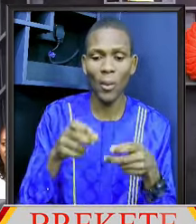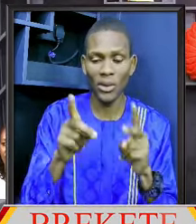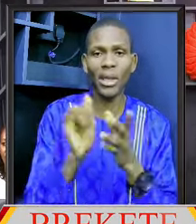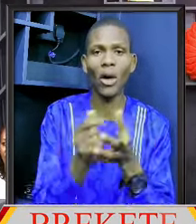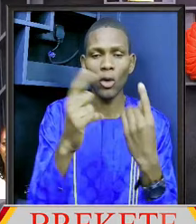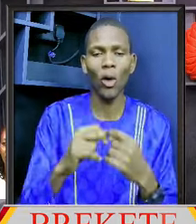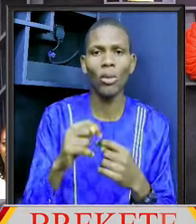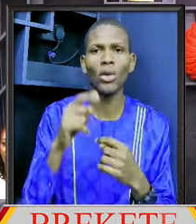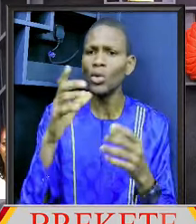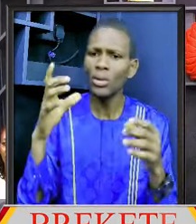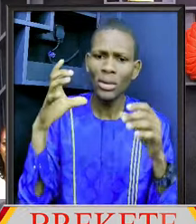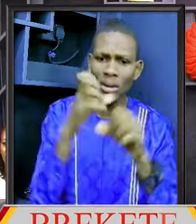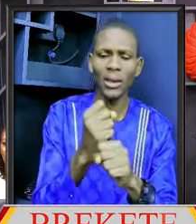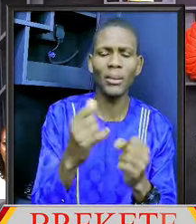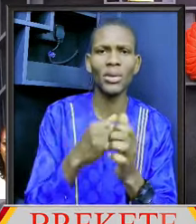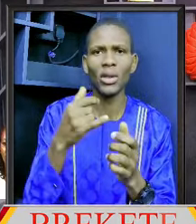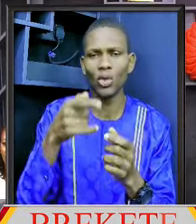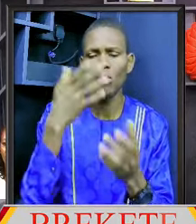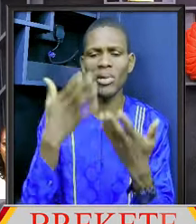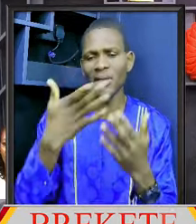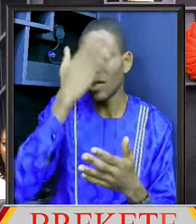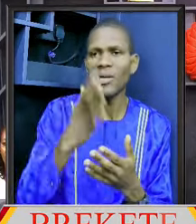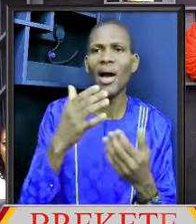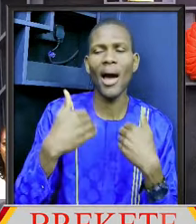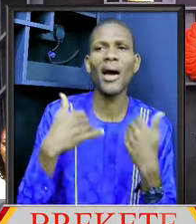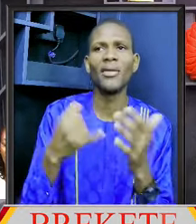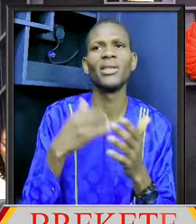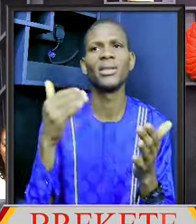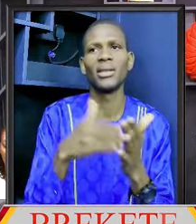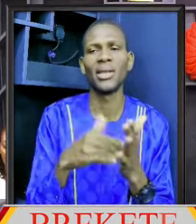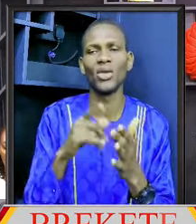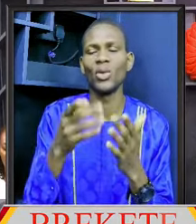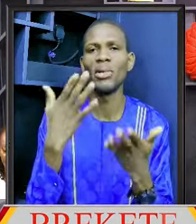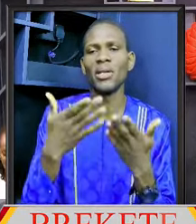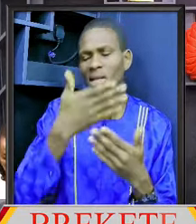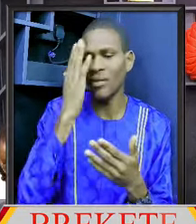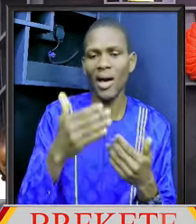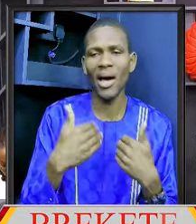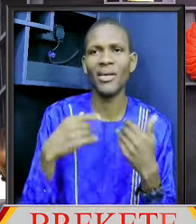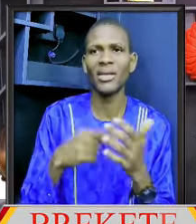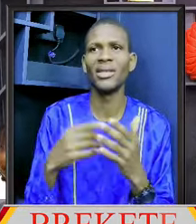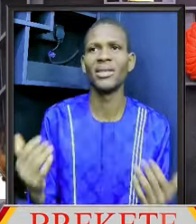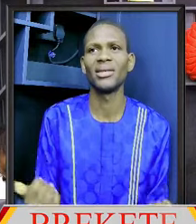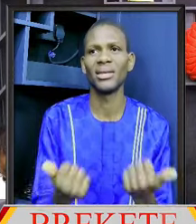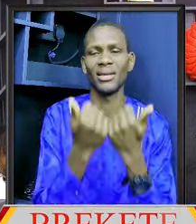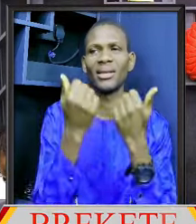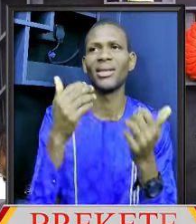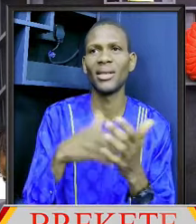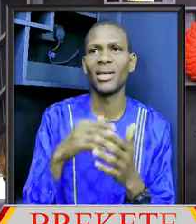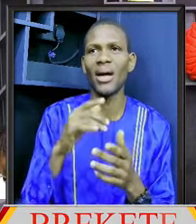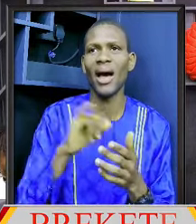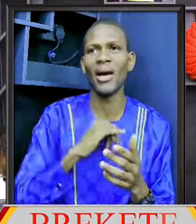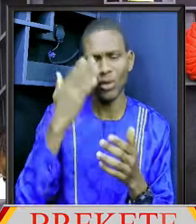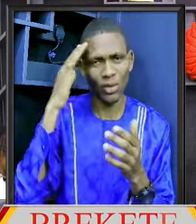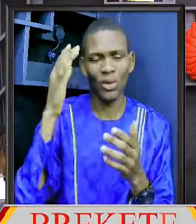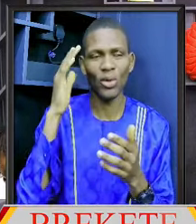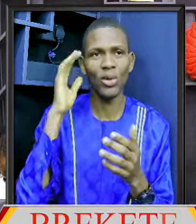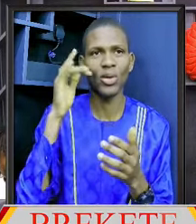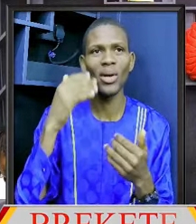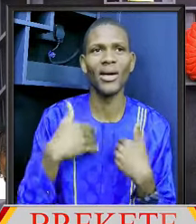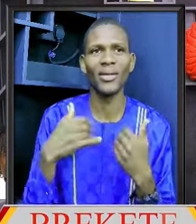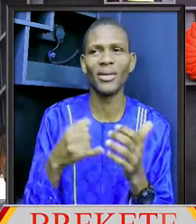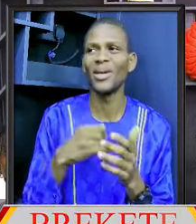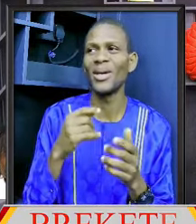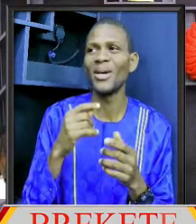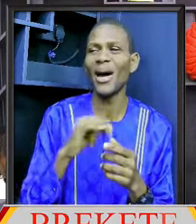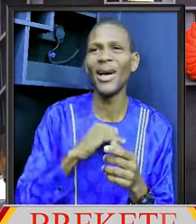You may never have it again. You may never have this chance again, but I know you will have it. Because I know my brother. Body